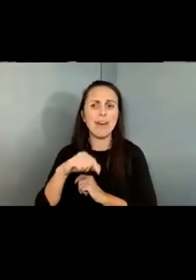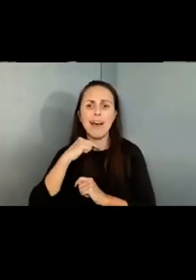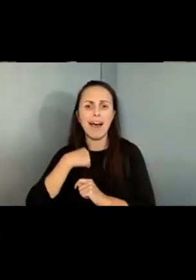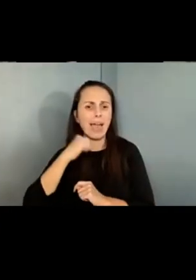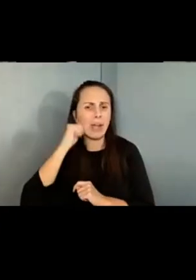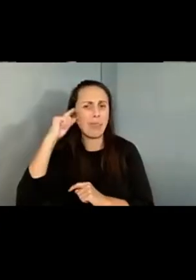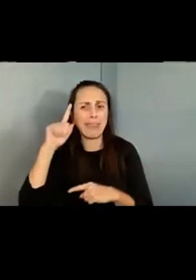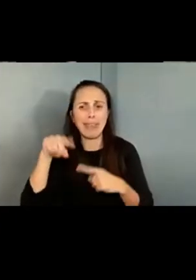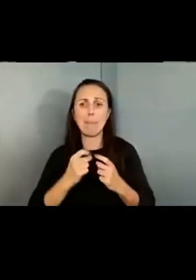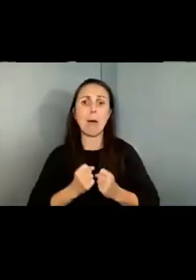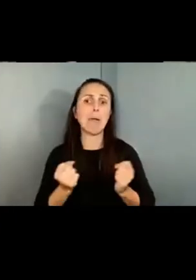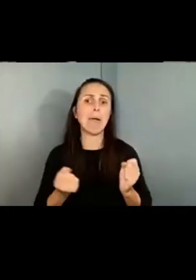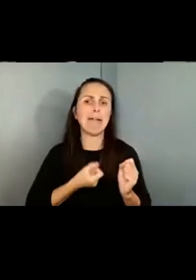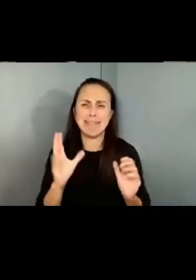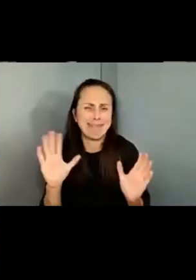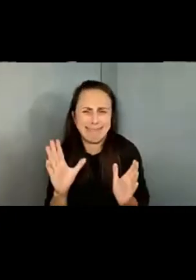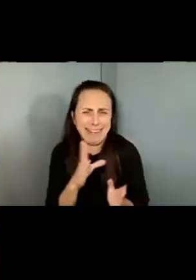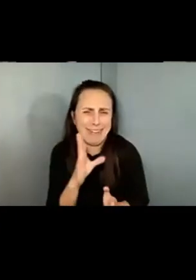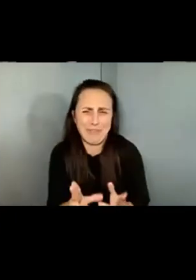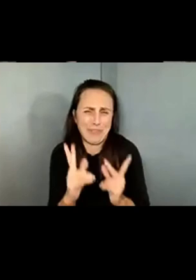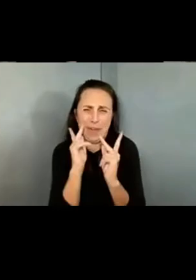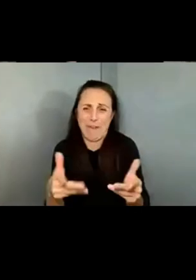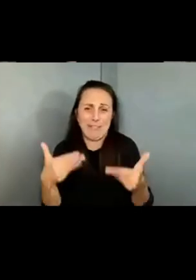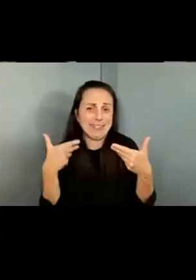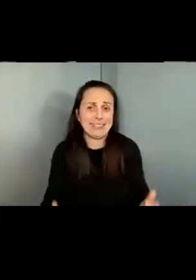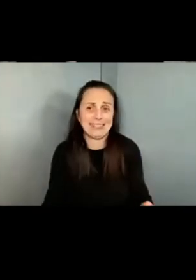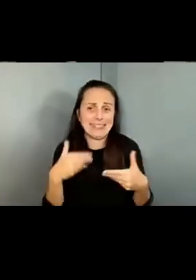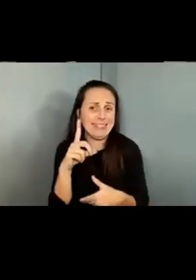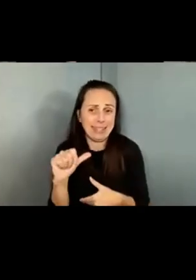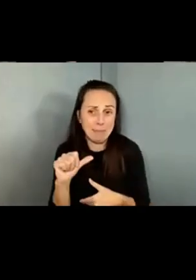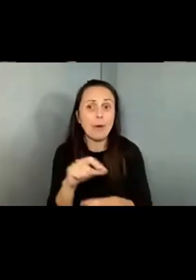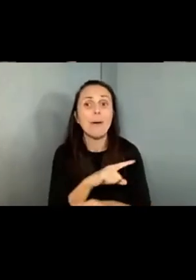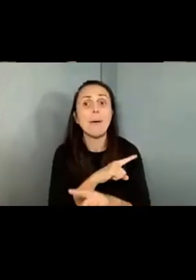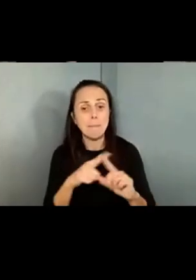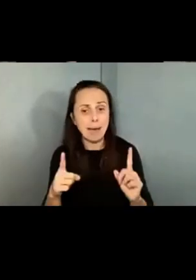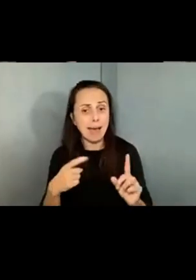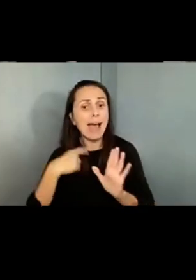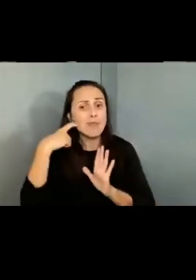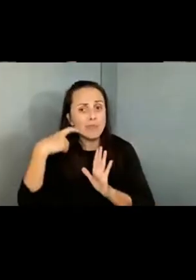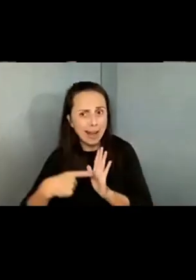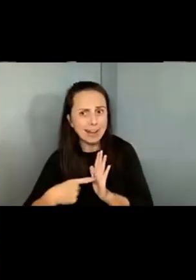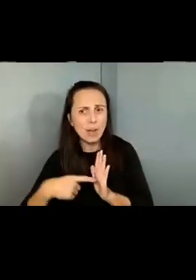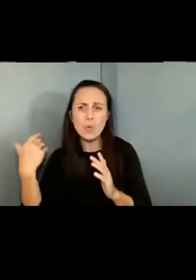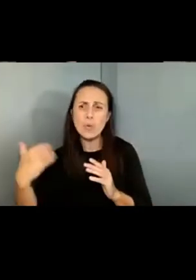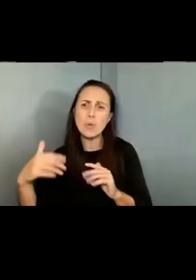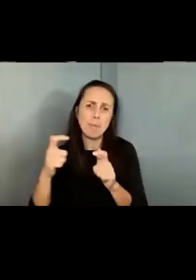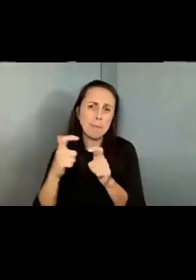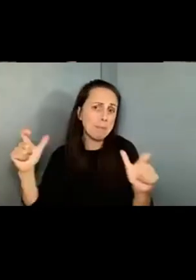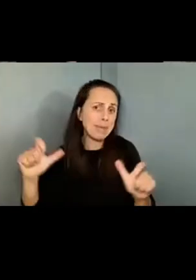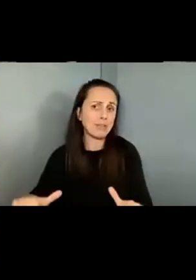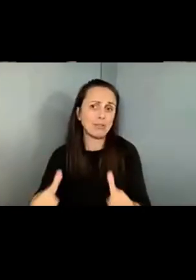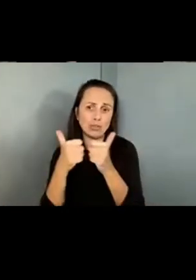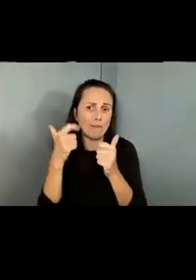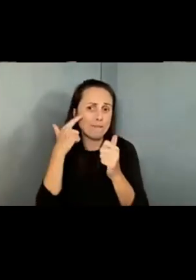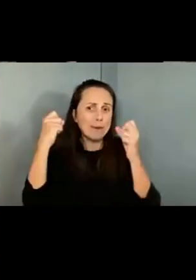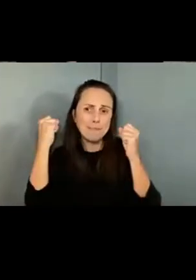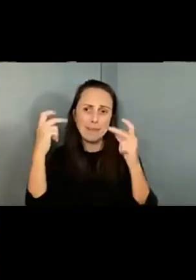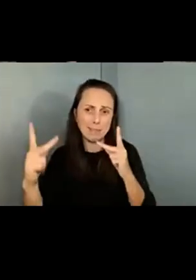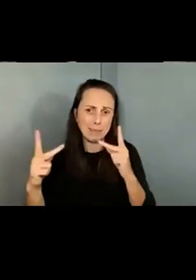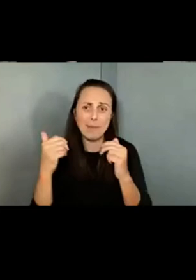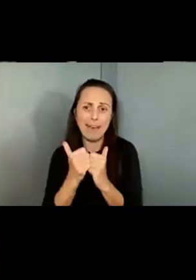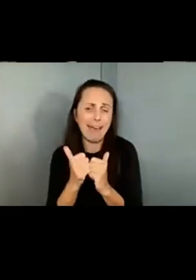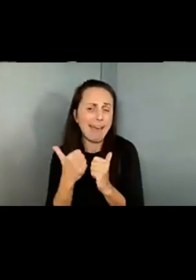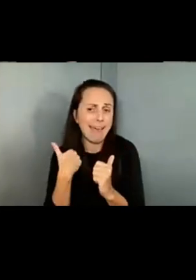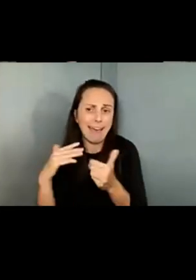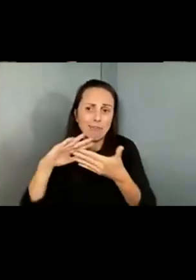think about issues of disclosure very, very often at a personal level. But I recognize that that's a major, major challenge for